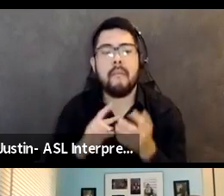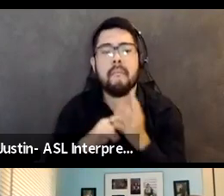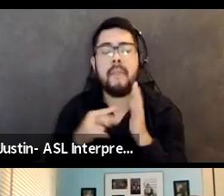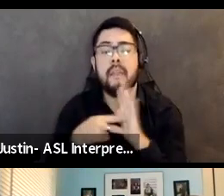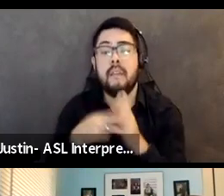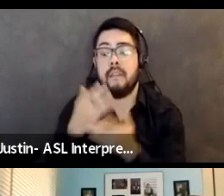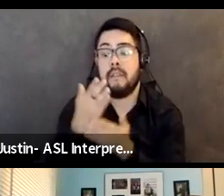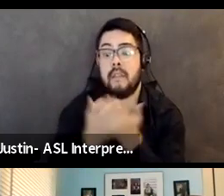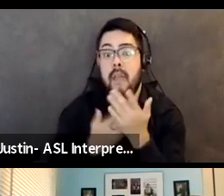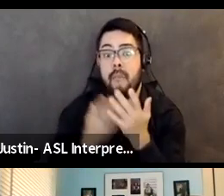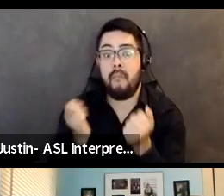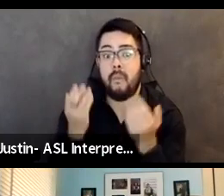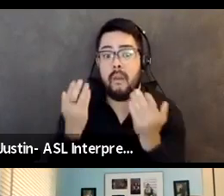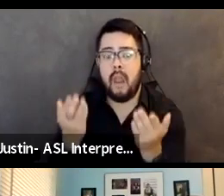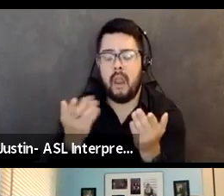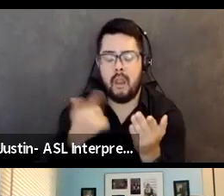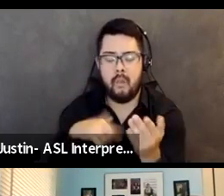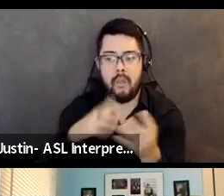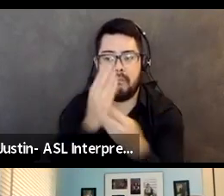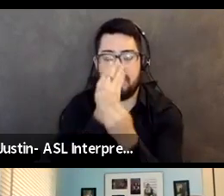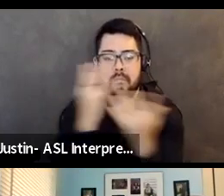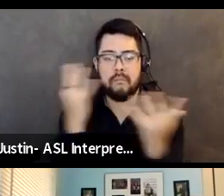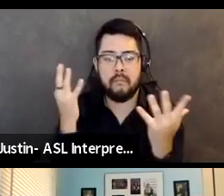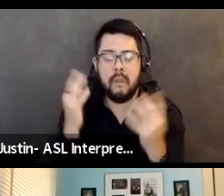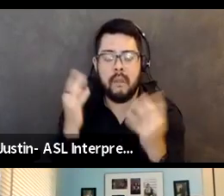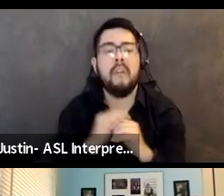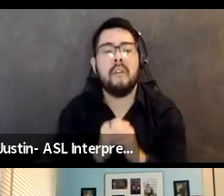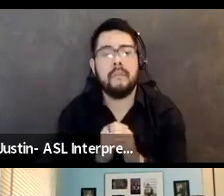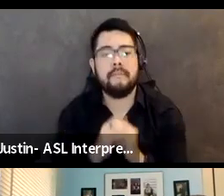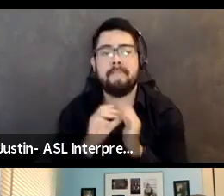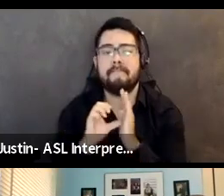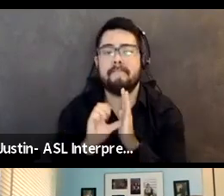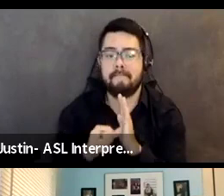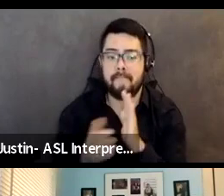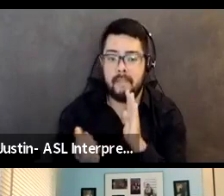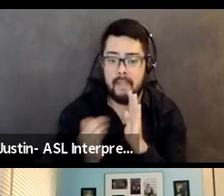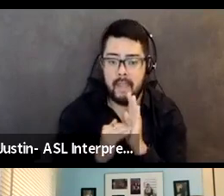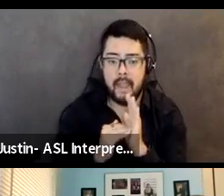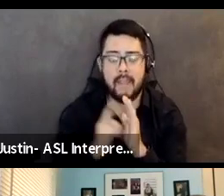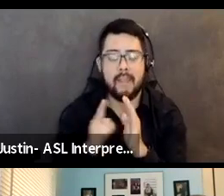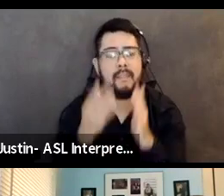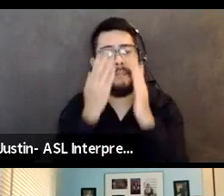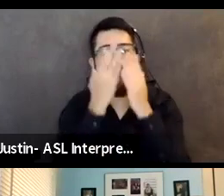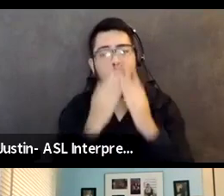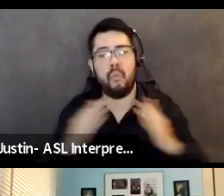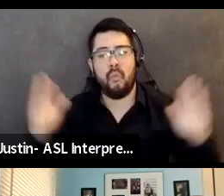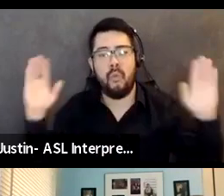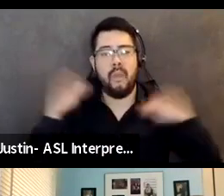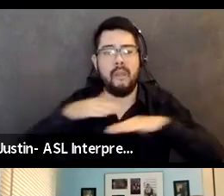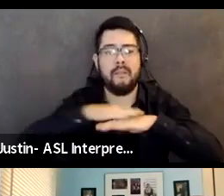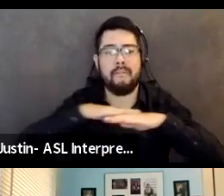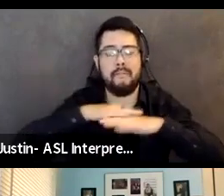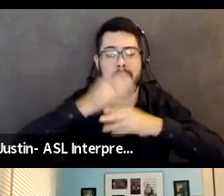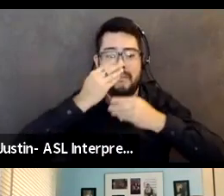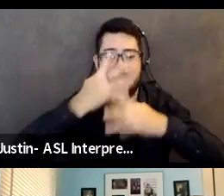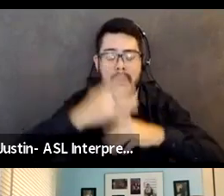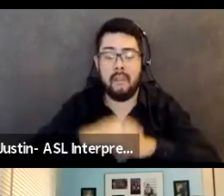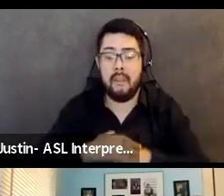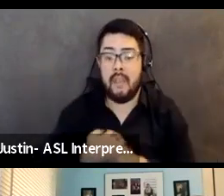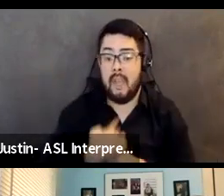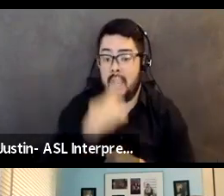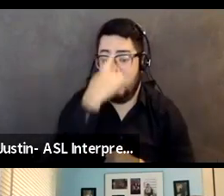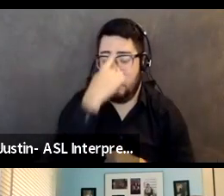recommendations were given but again um these are broad things i think that in in regards to the young